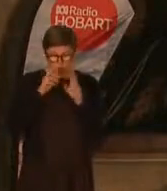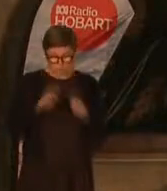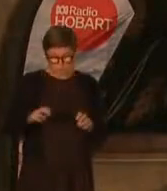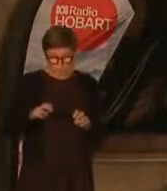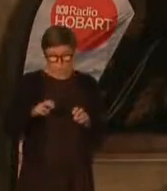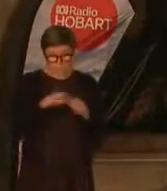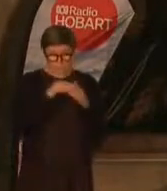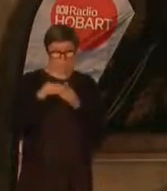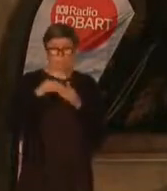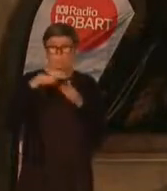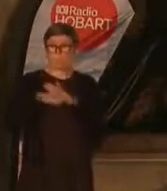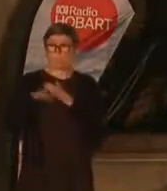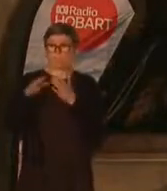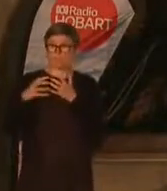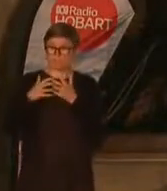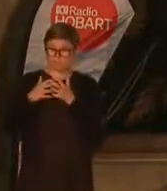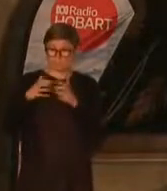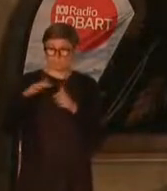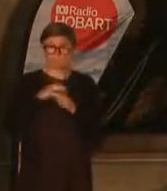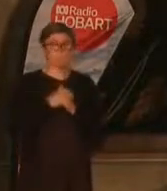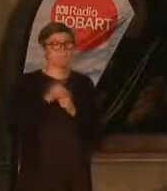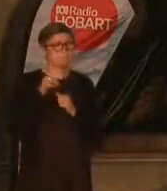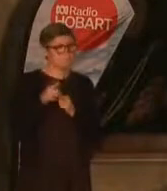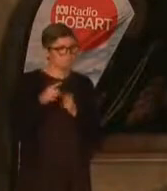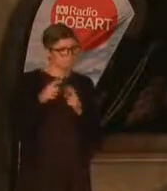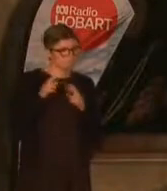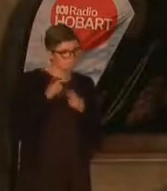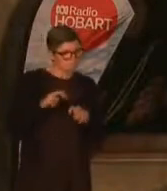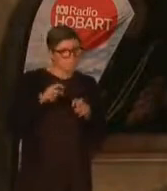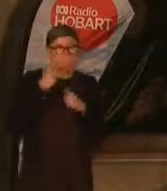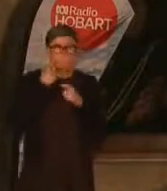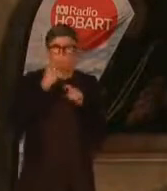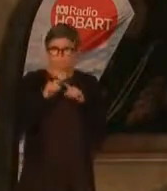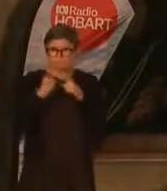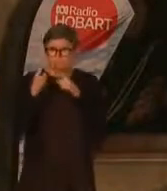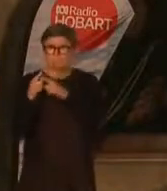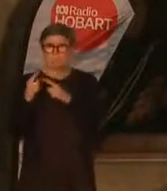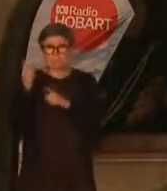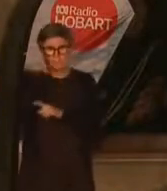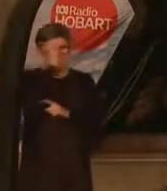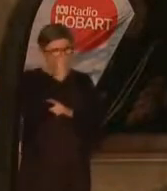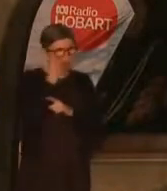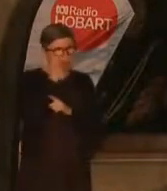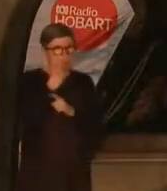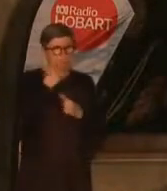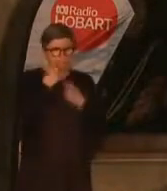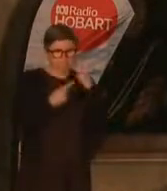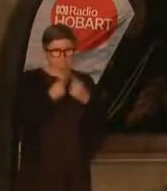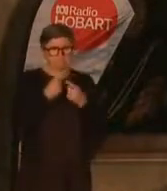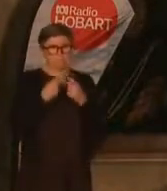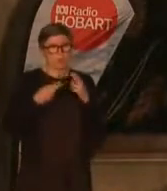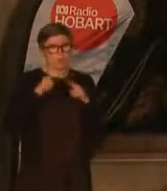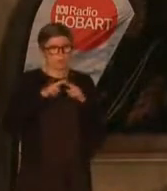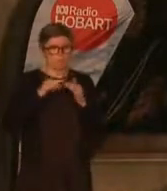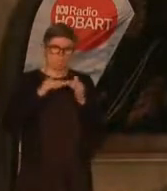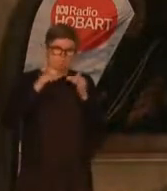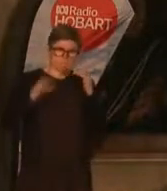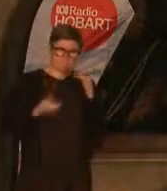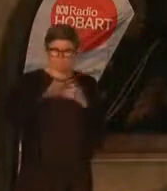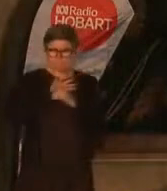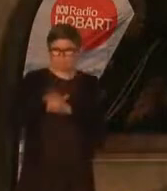at the University, and she develops alternative empirical evidence and theoretical explanations of the embedded inequity of